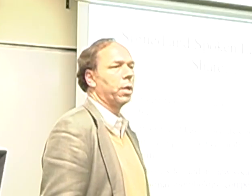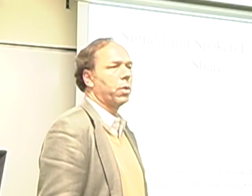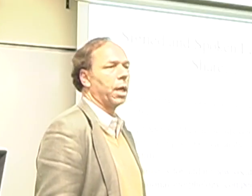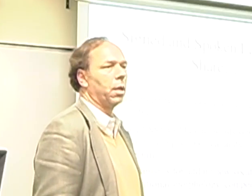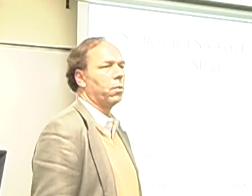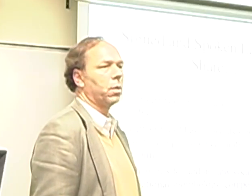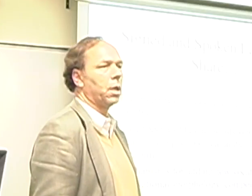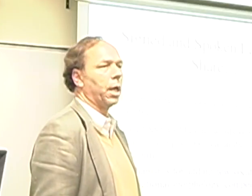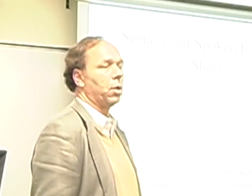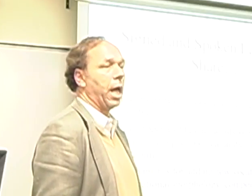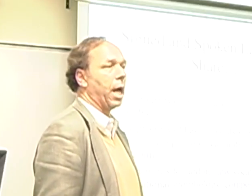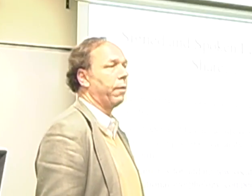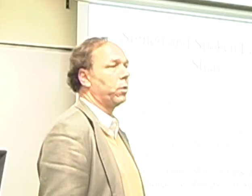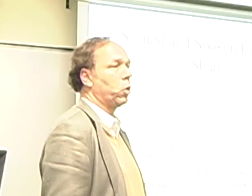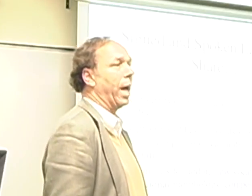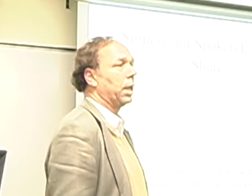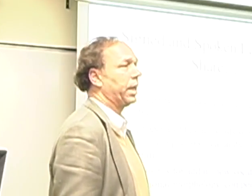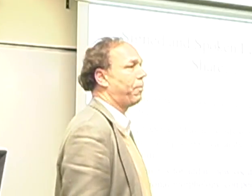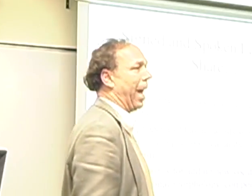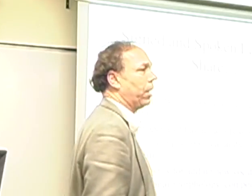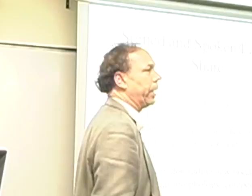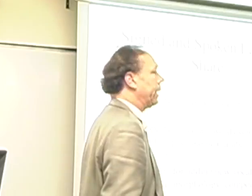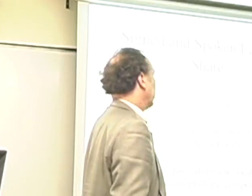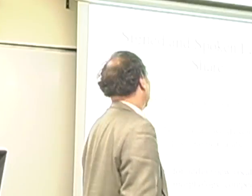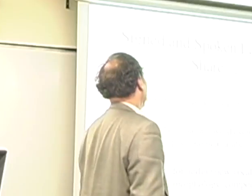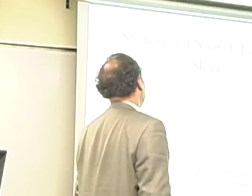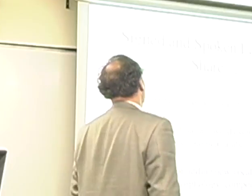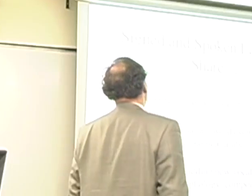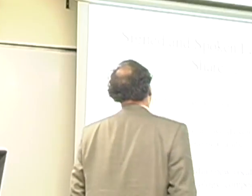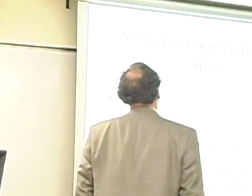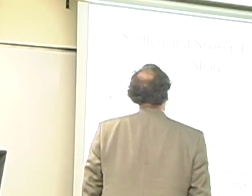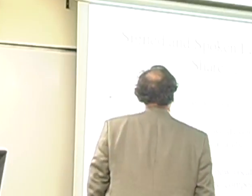phonological units, that is, they have duality of patterning.